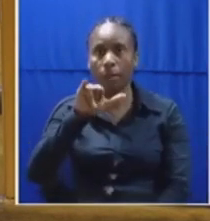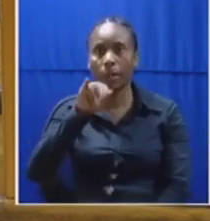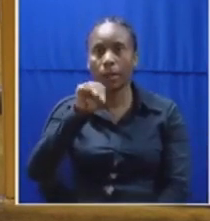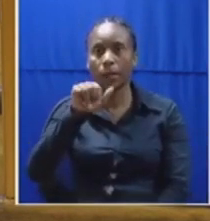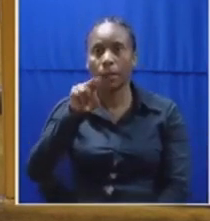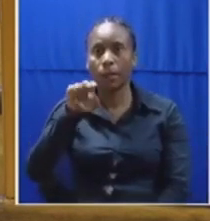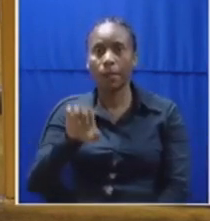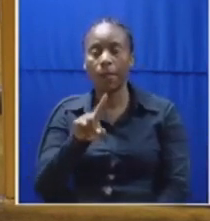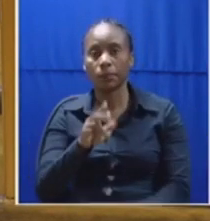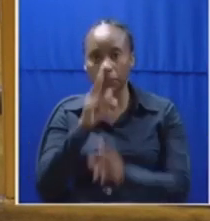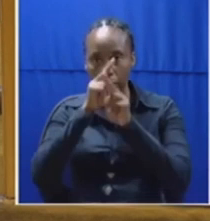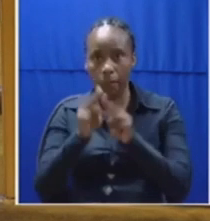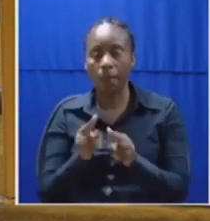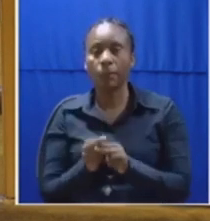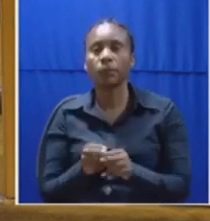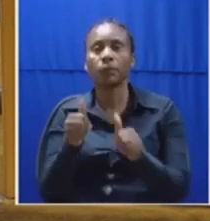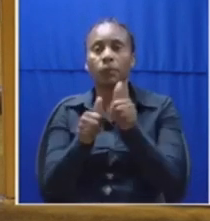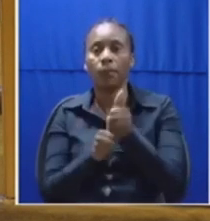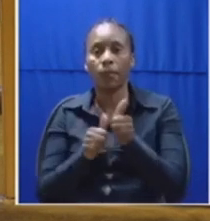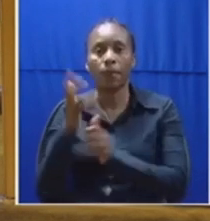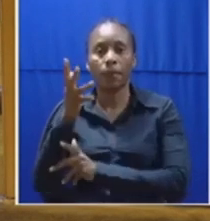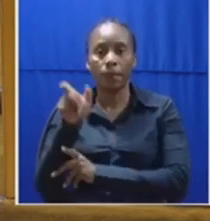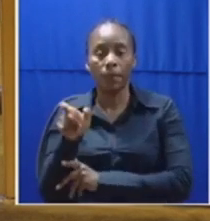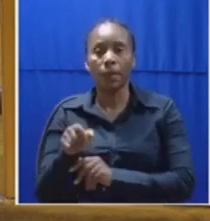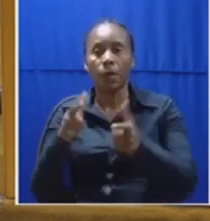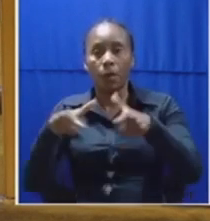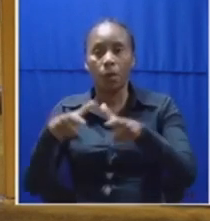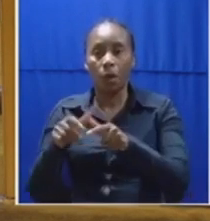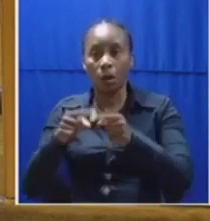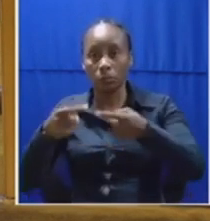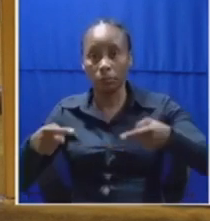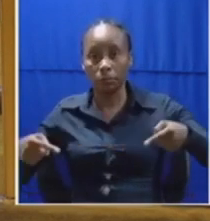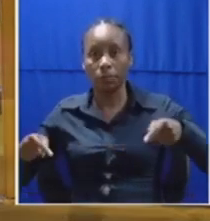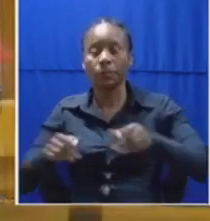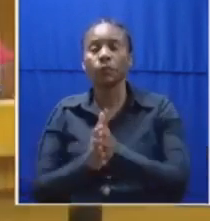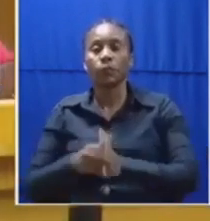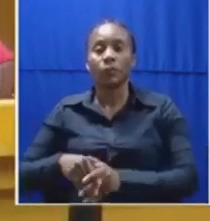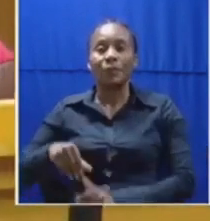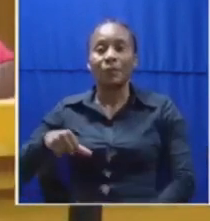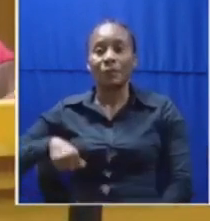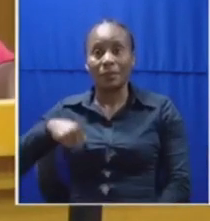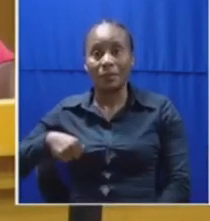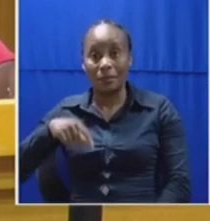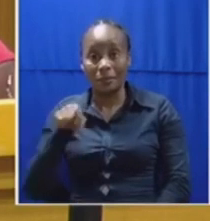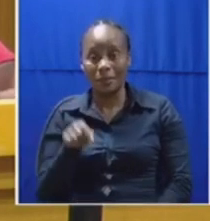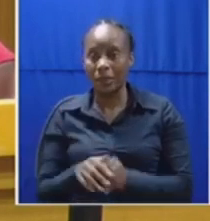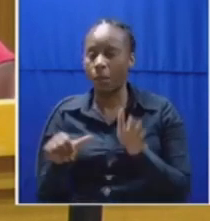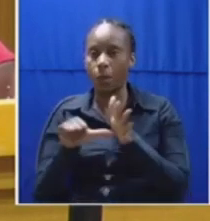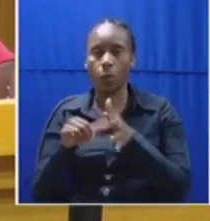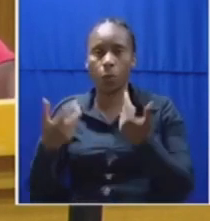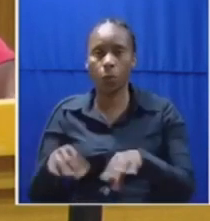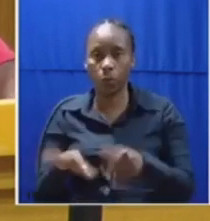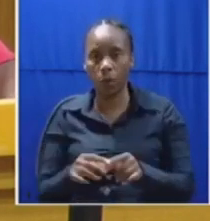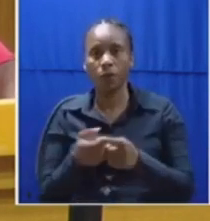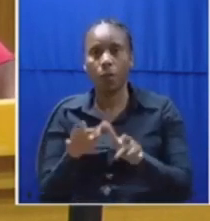Honourable Deputy Speaker, the local spheres of governance in the most important sphere, and as far as delivery of services is